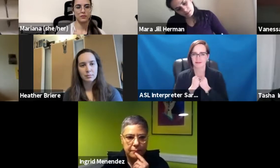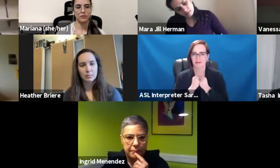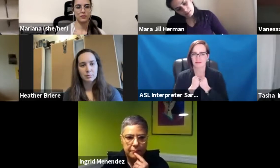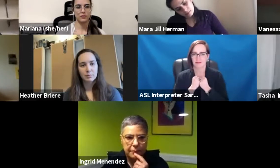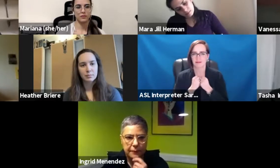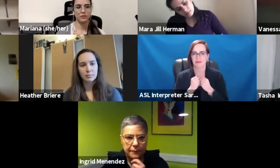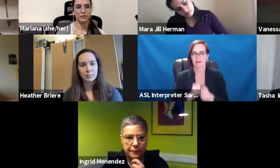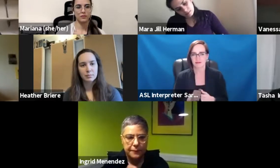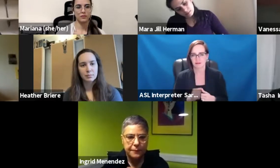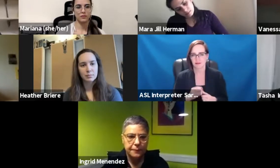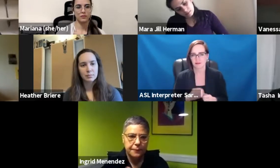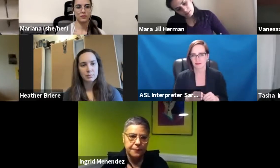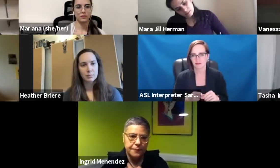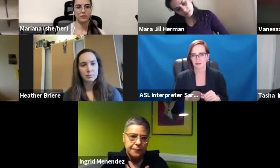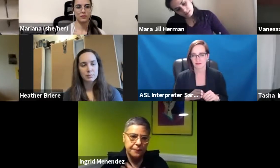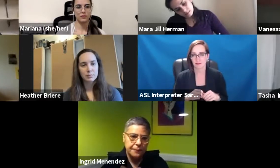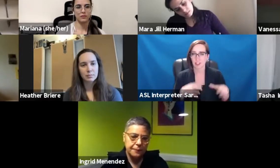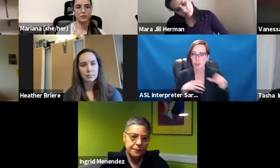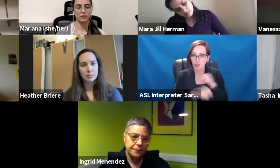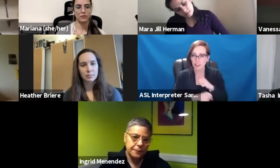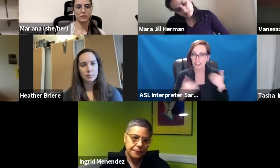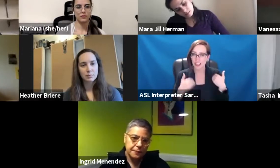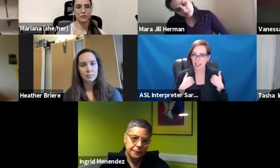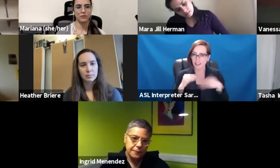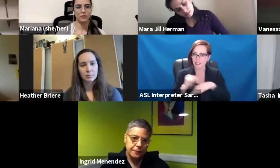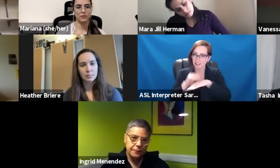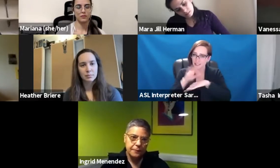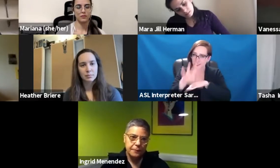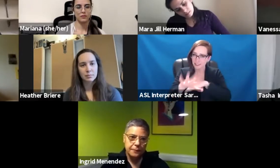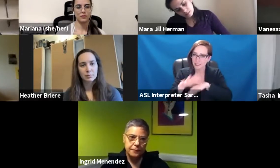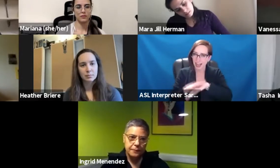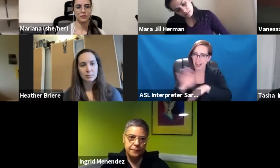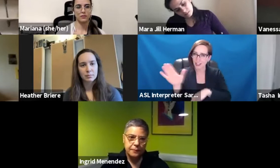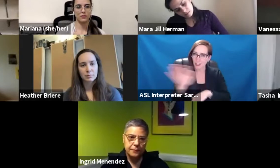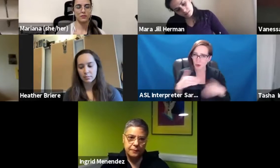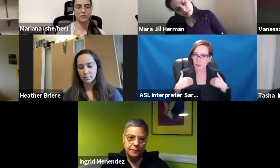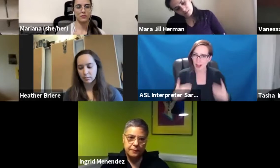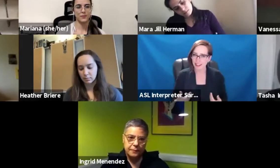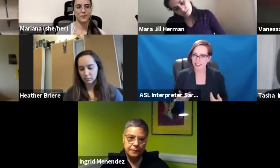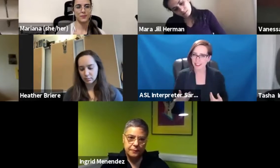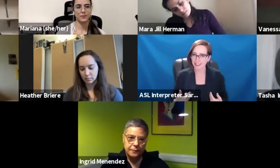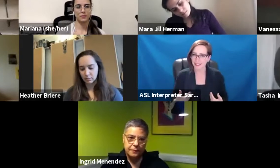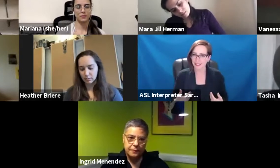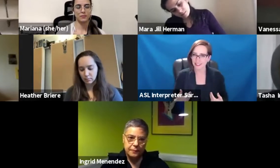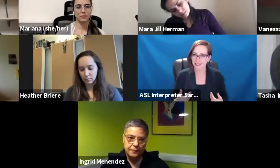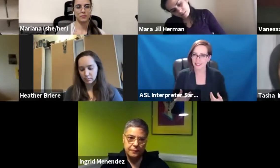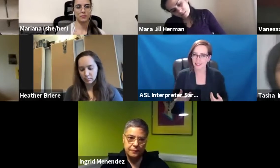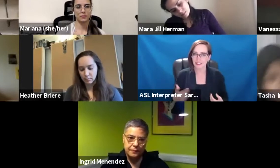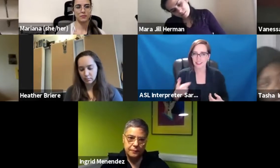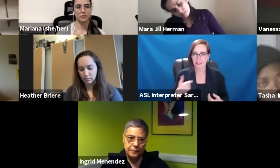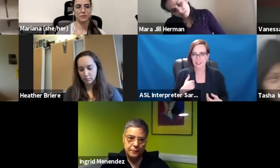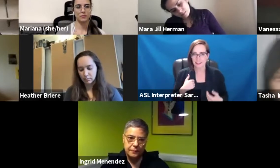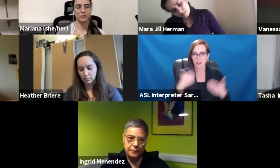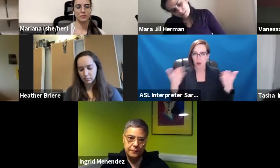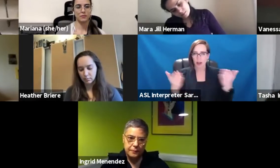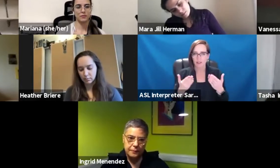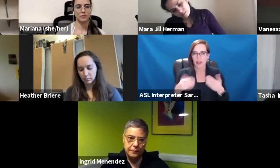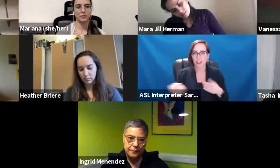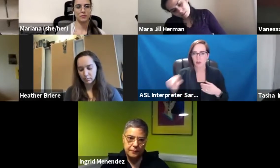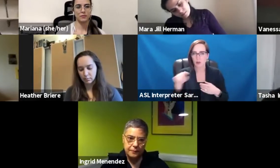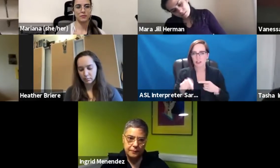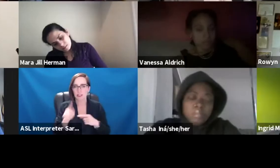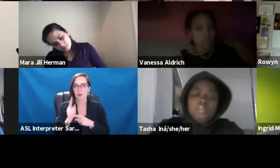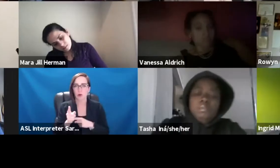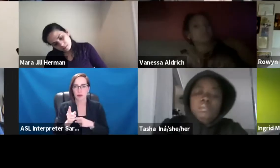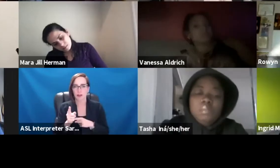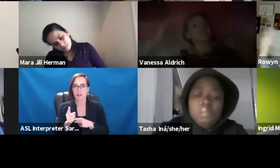Grieving impacts our bodies. I invite you in this moment to just feel, just